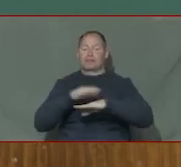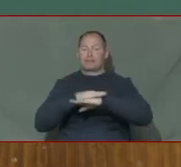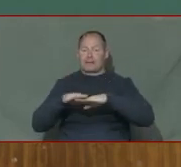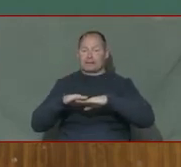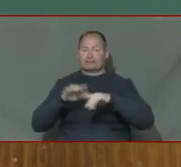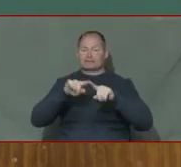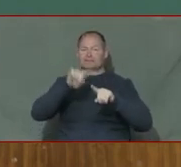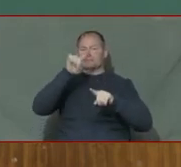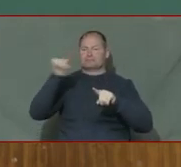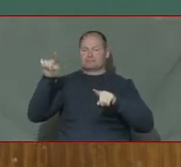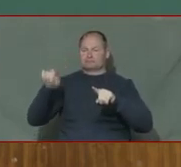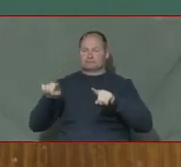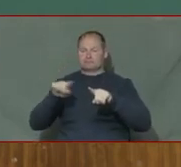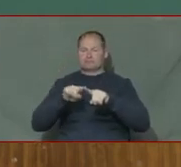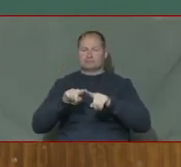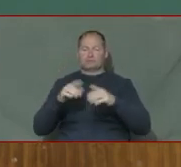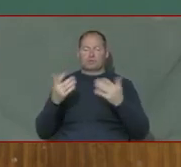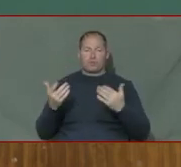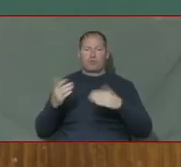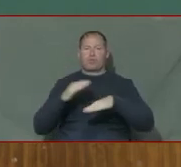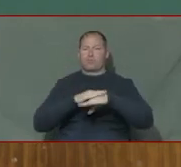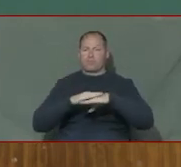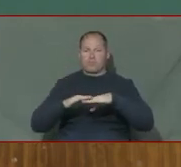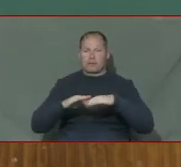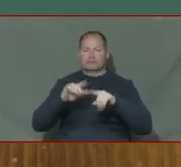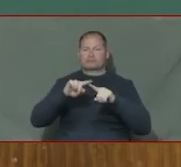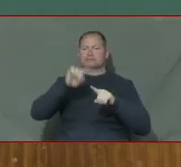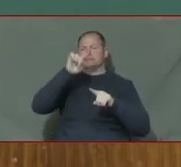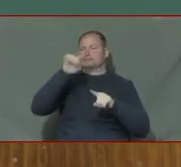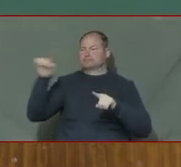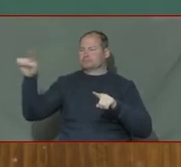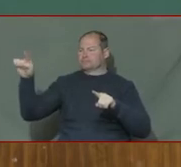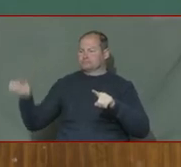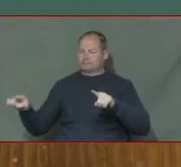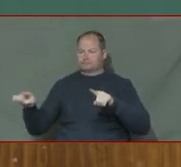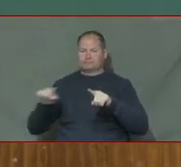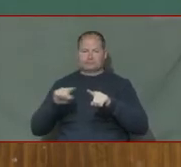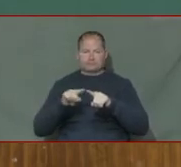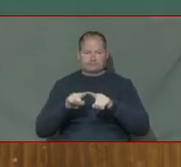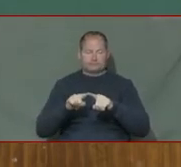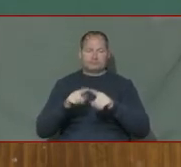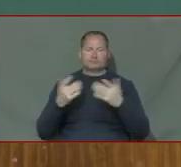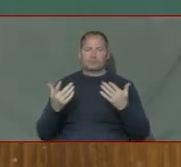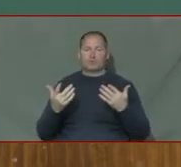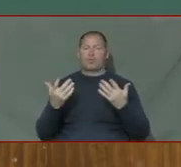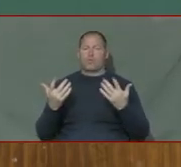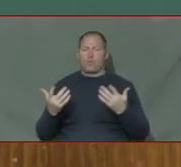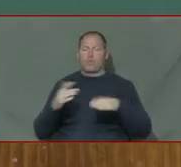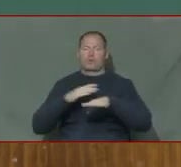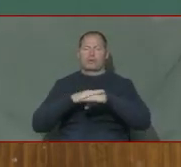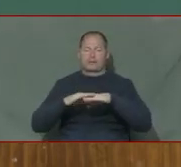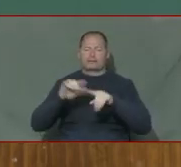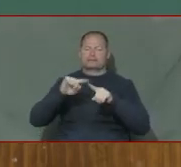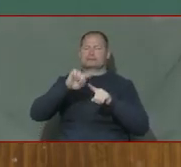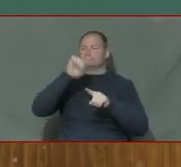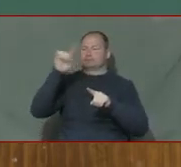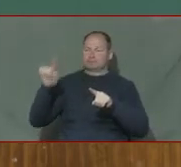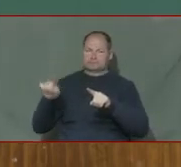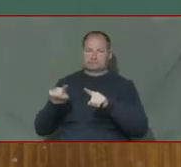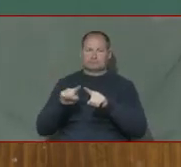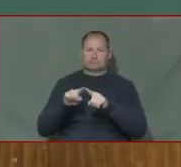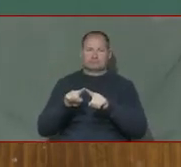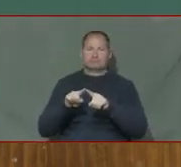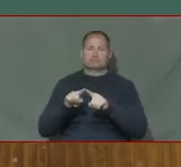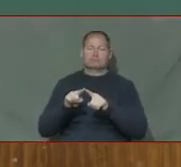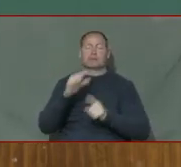base is a rectangle, we call it a rectangular prism. If the base is a circle, we call it a cylinder. If the base is a